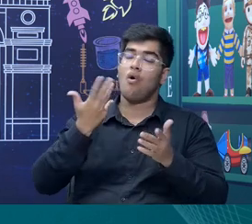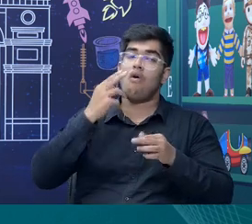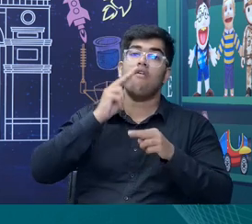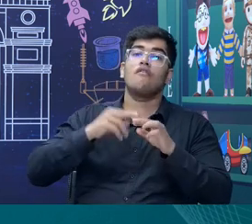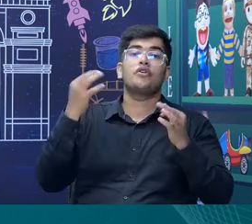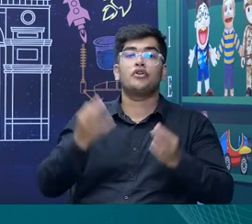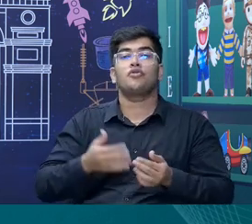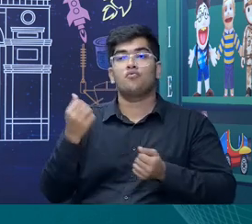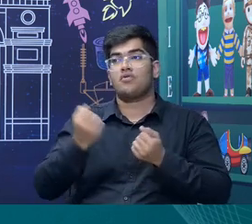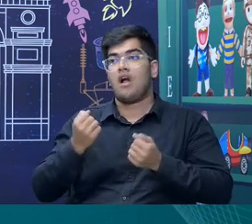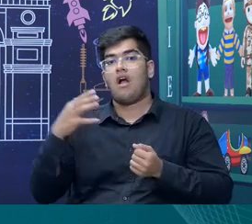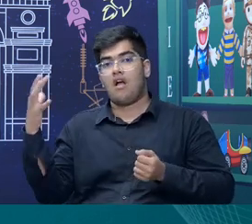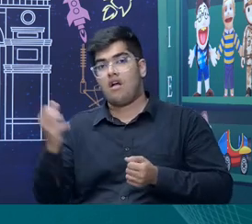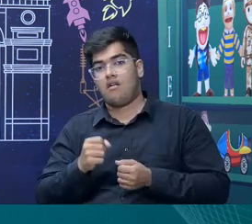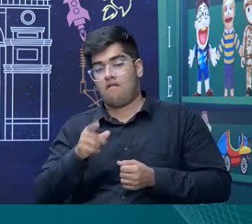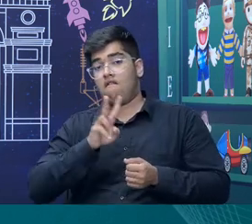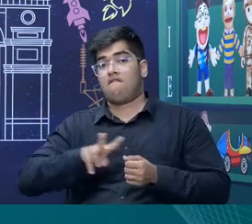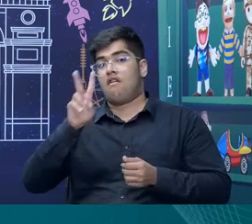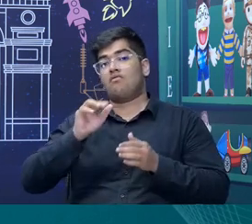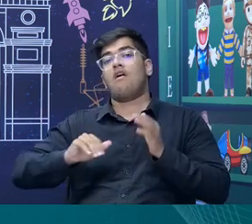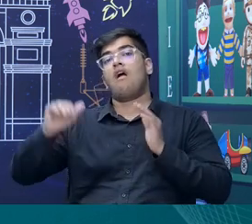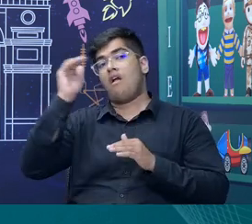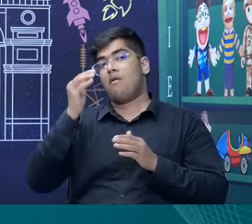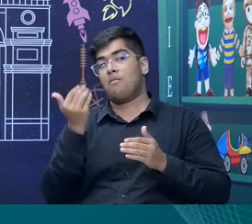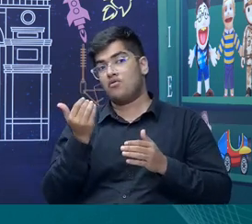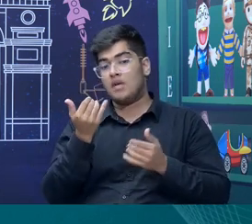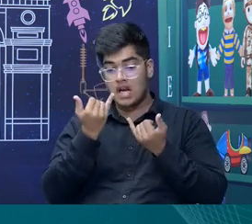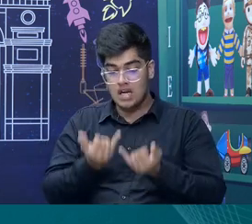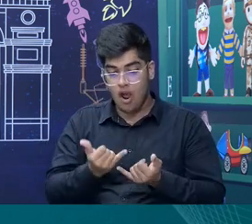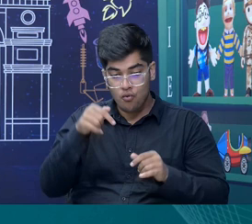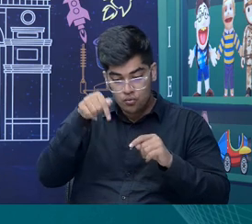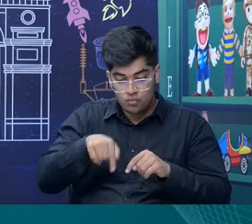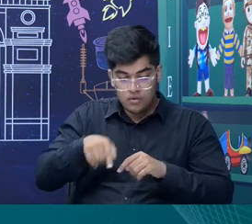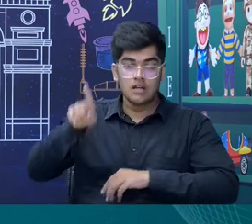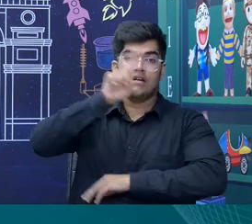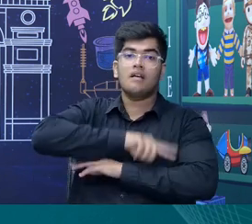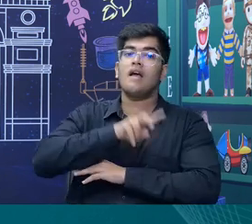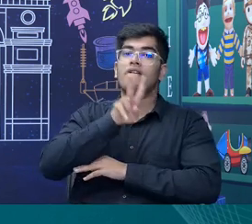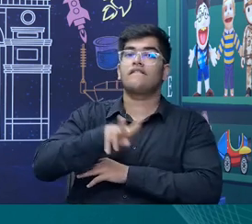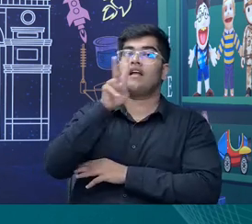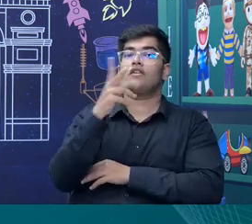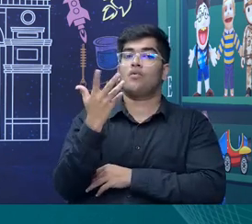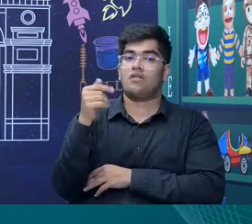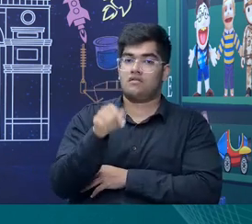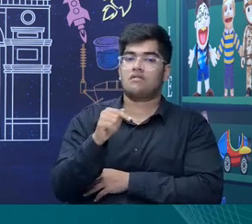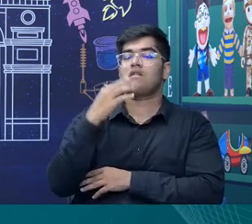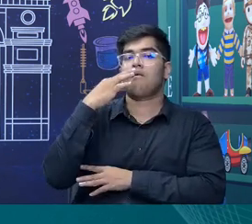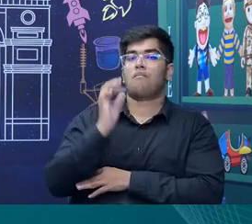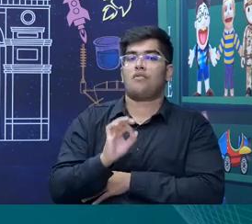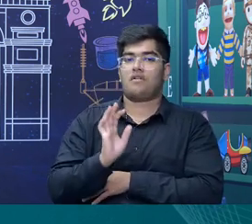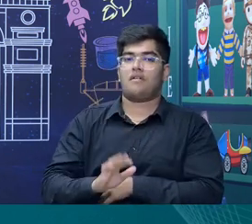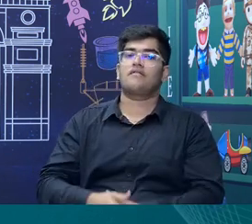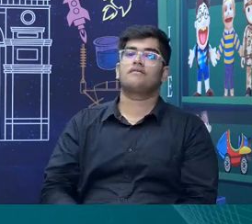or there could be the difference between present value of the summer some of the assets and their Book value